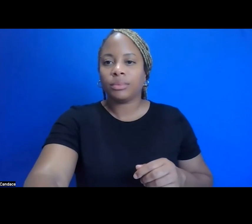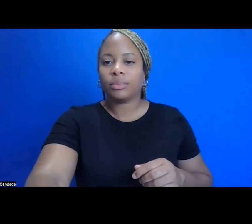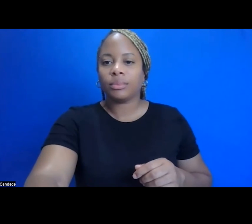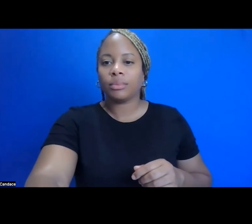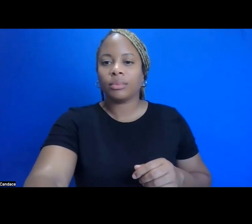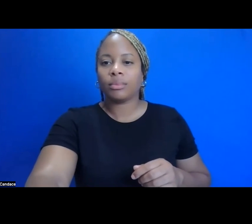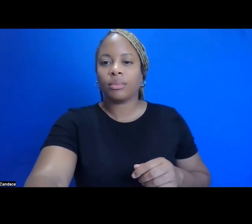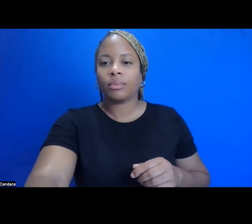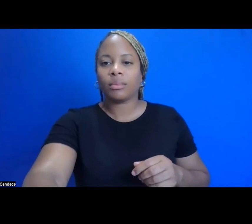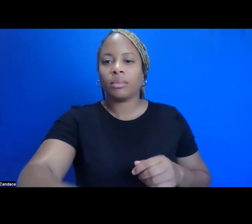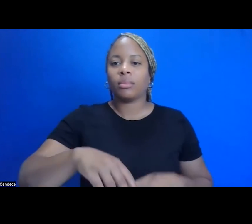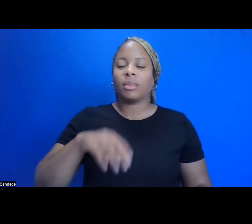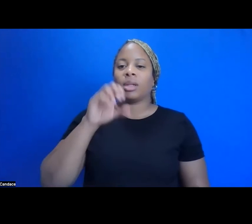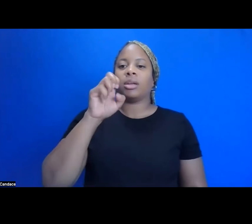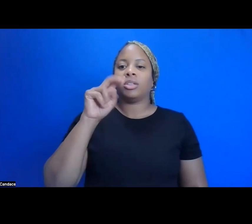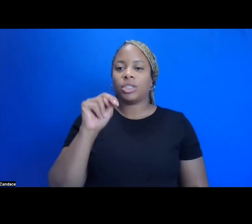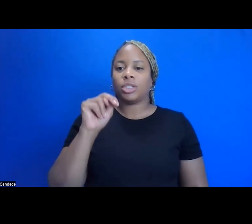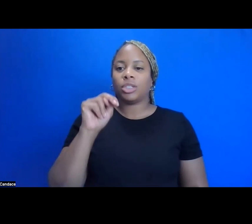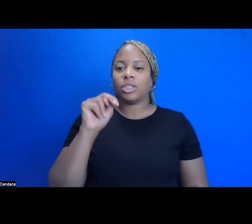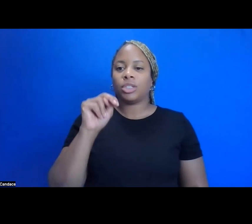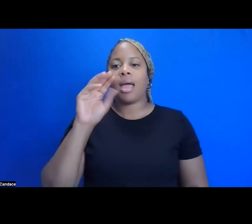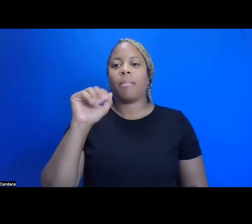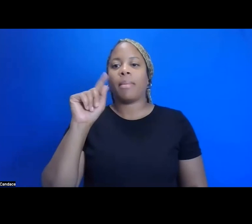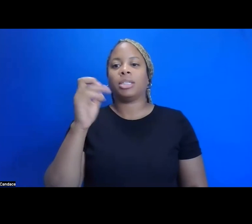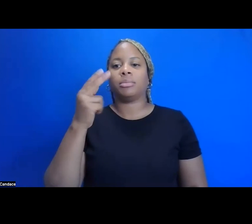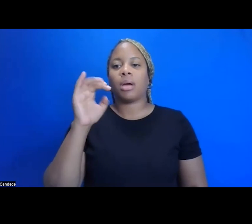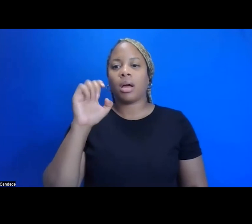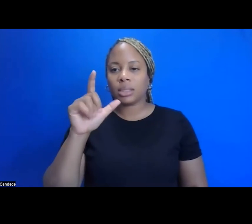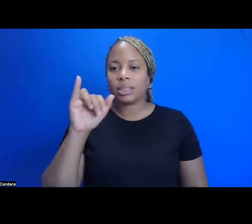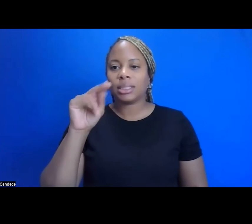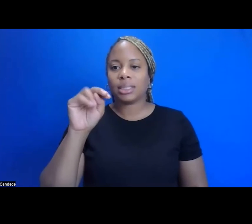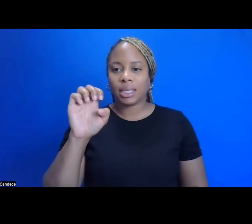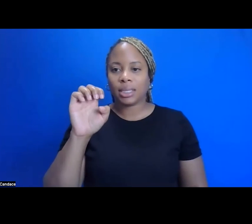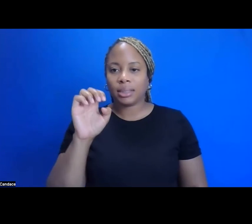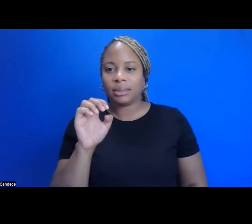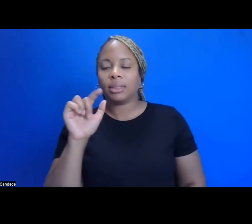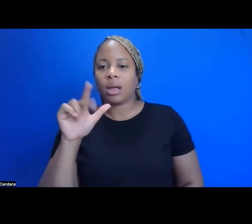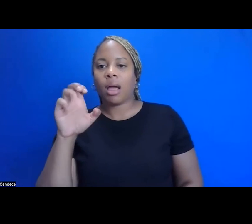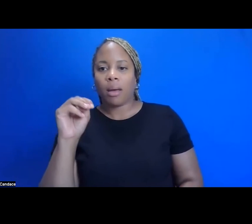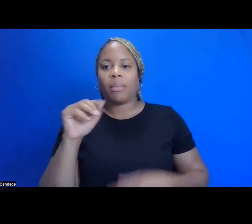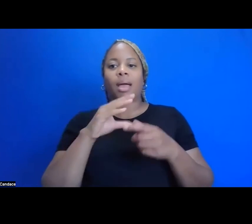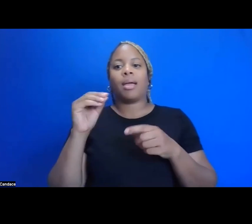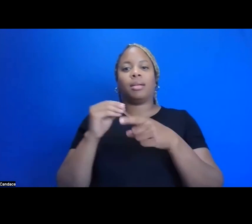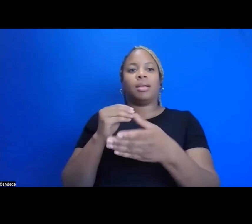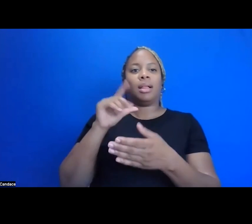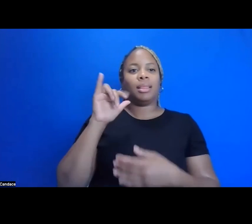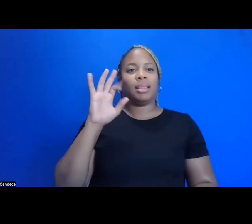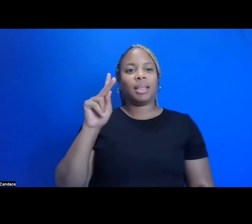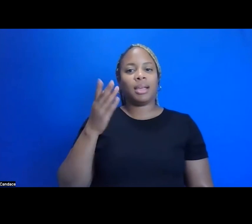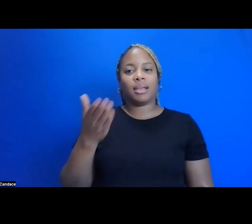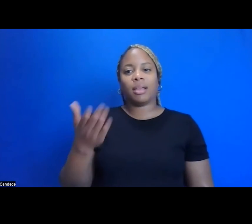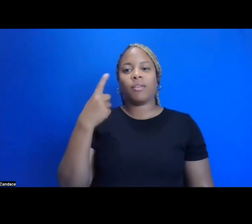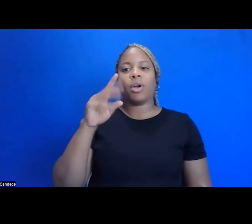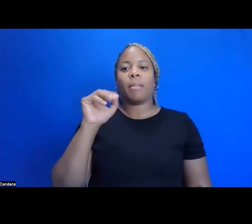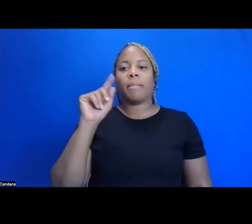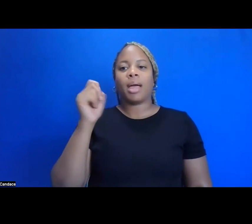the website for Sidecard, the contact email address for Sidecard, and that's the link for